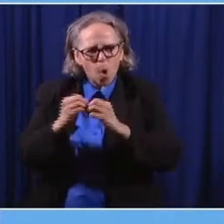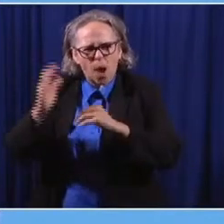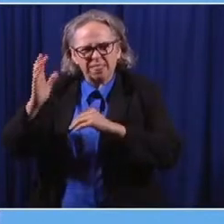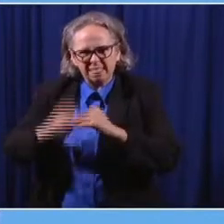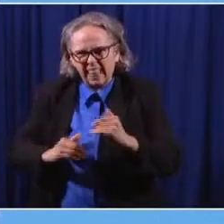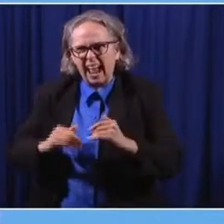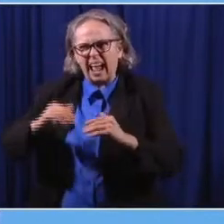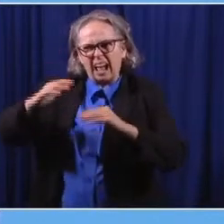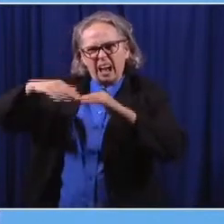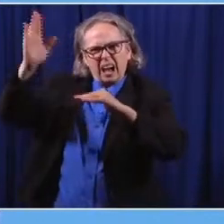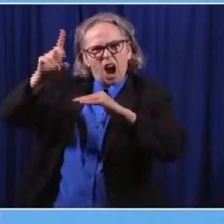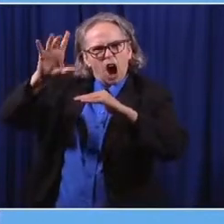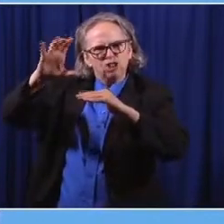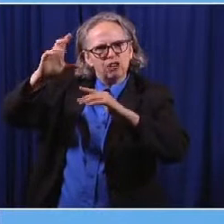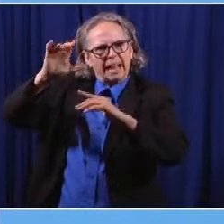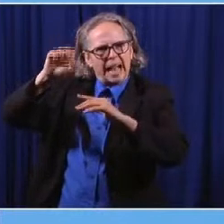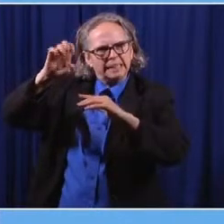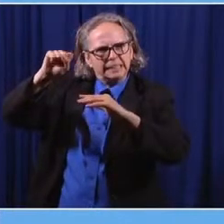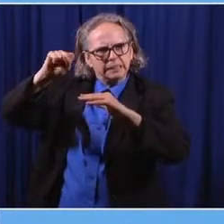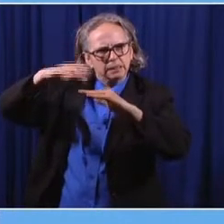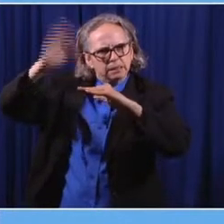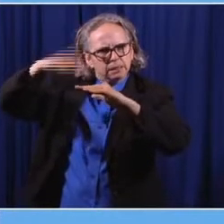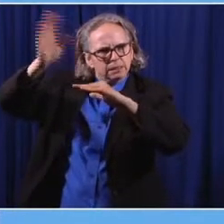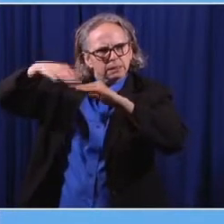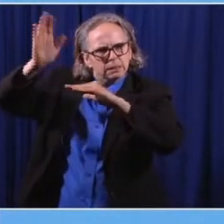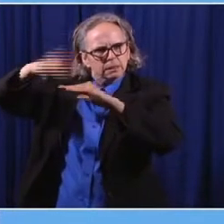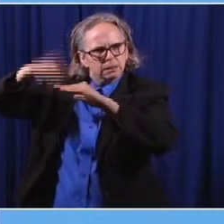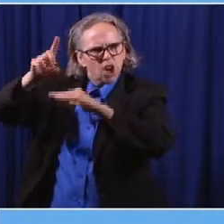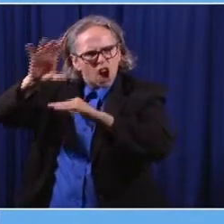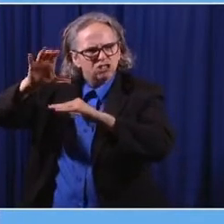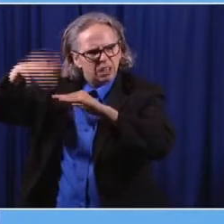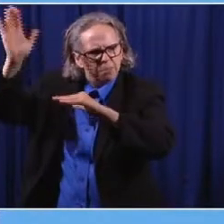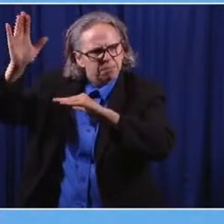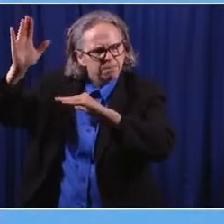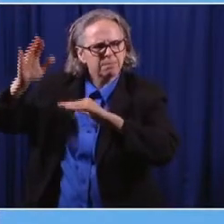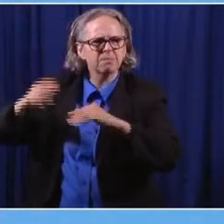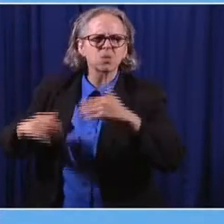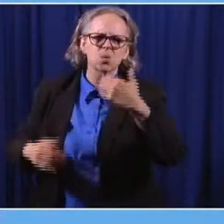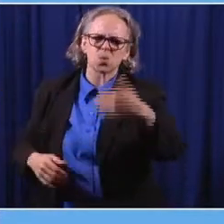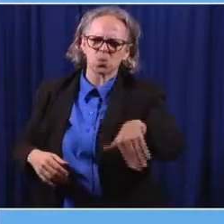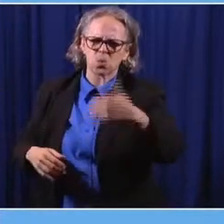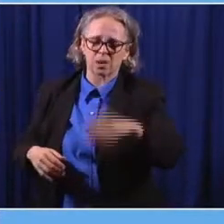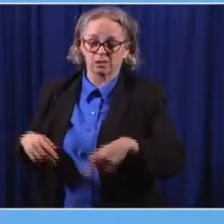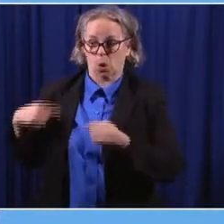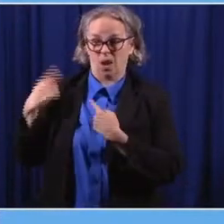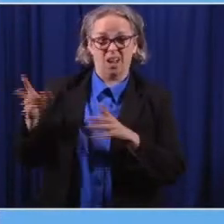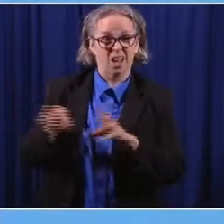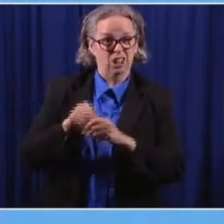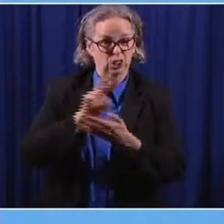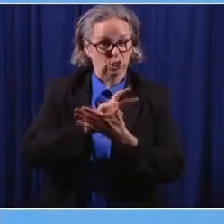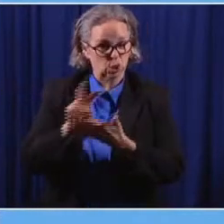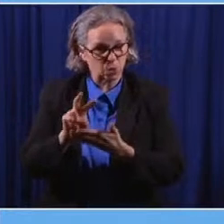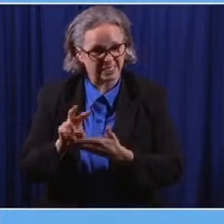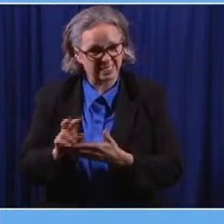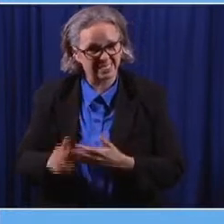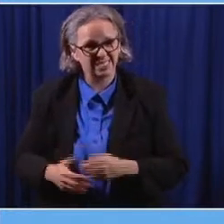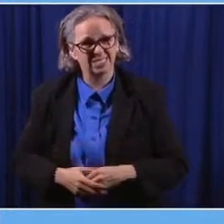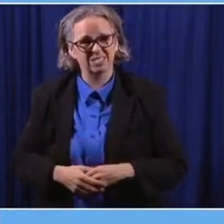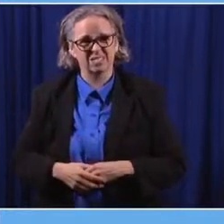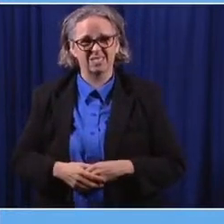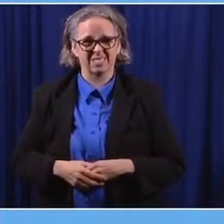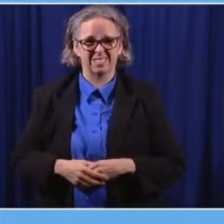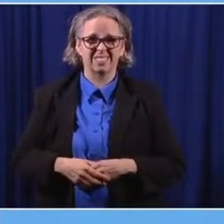flagged as high incidence when it has more than 100 cases per 100,000 residents over the past 2 weeks. CDC uses this as